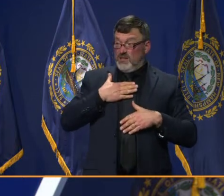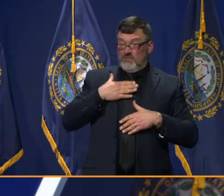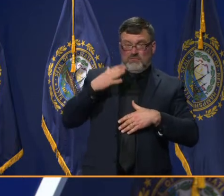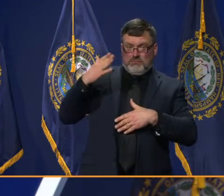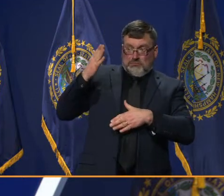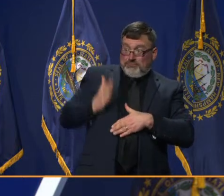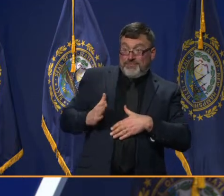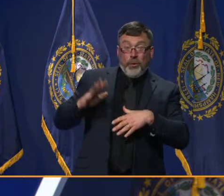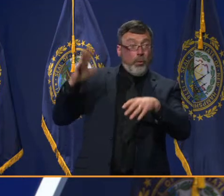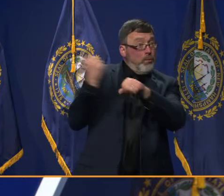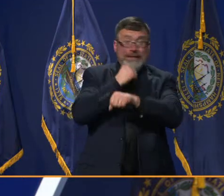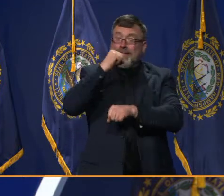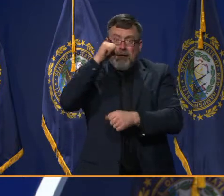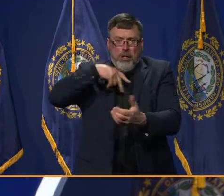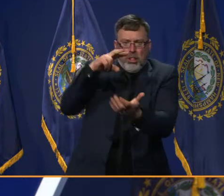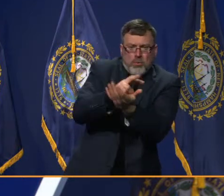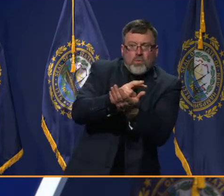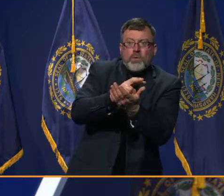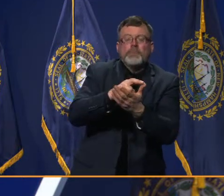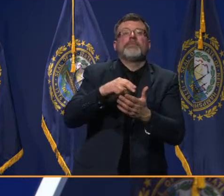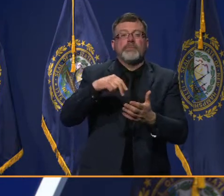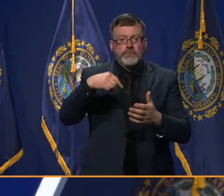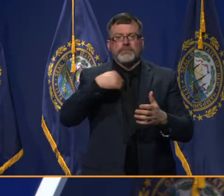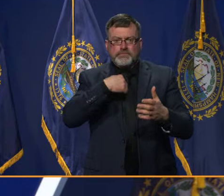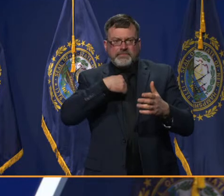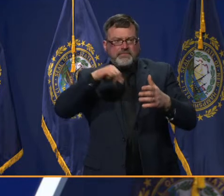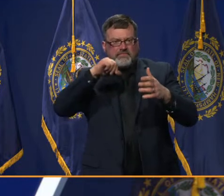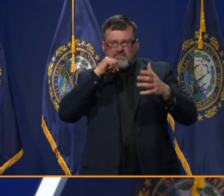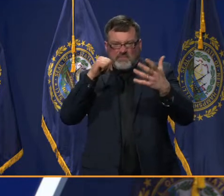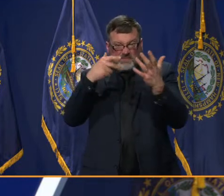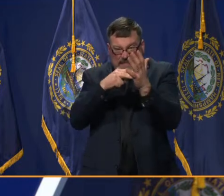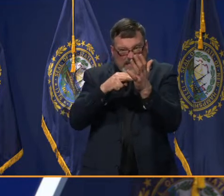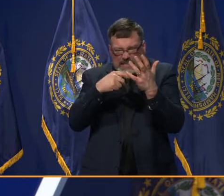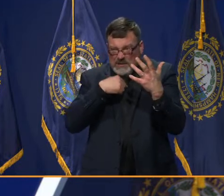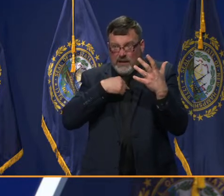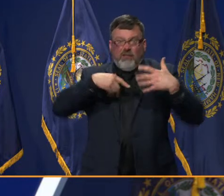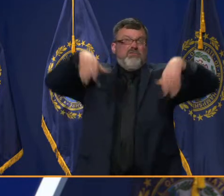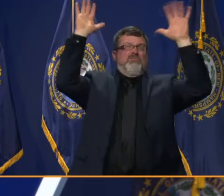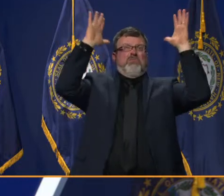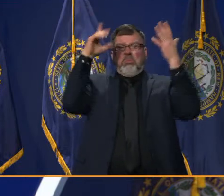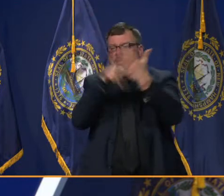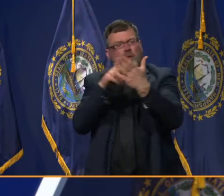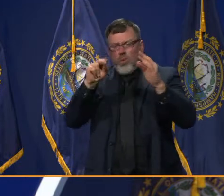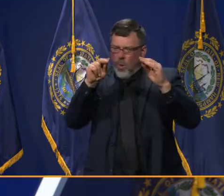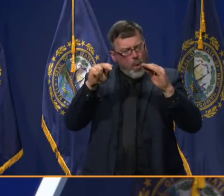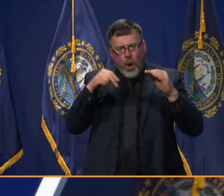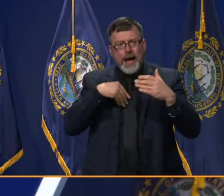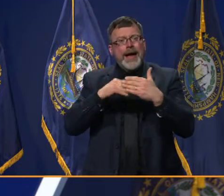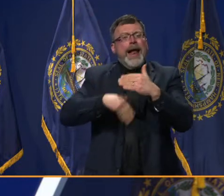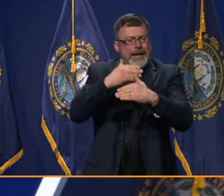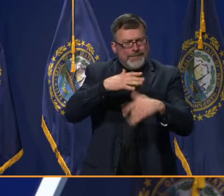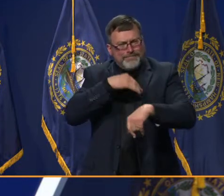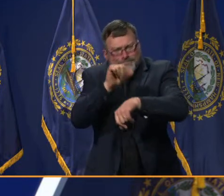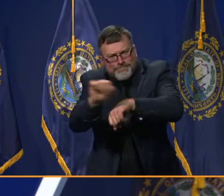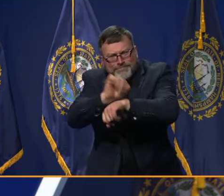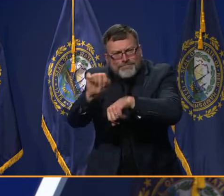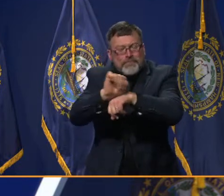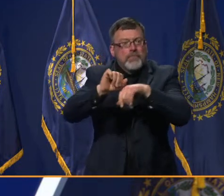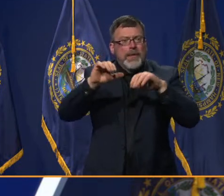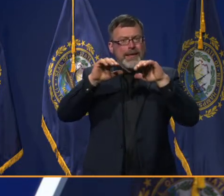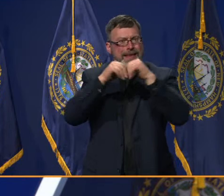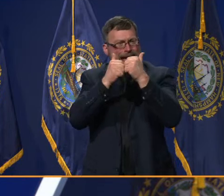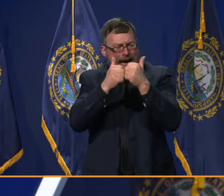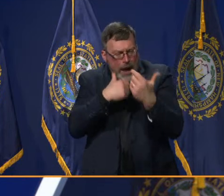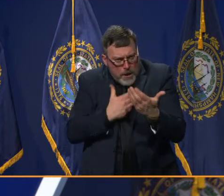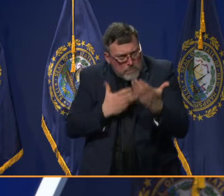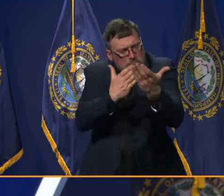simply means we have to try harder next time. We must put forward better and more compelling arguments on that battlefield of ideas. And we